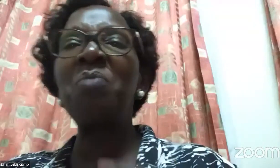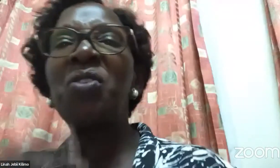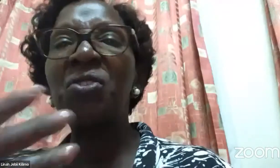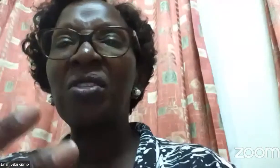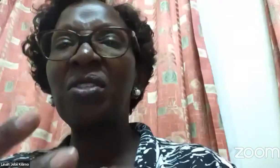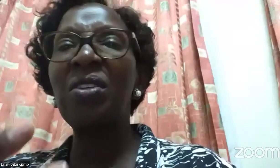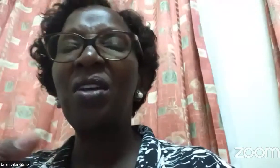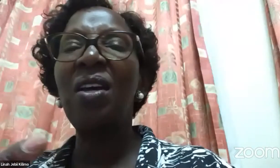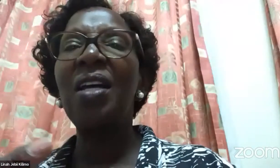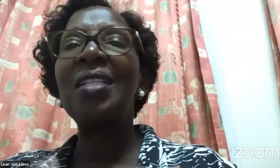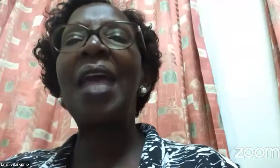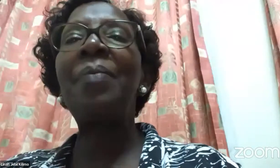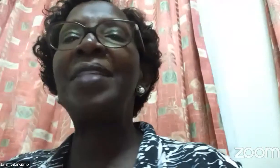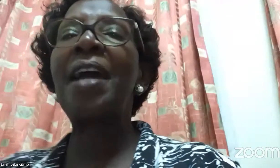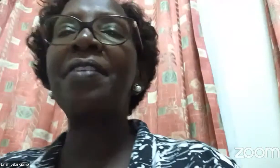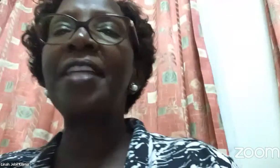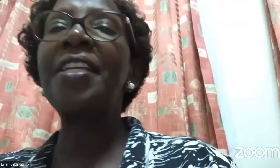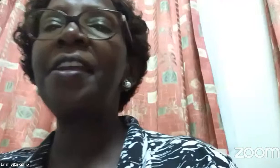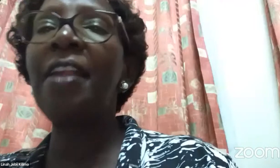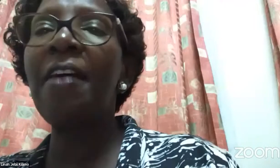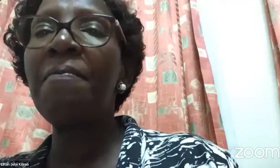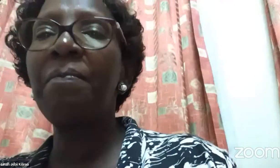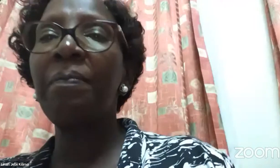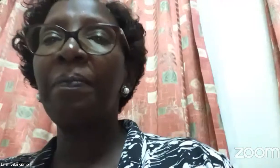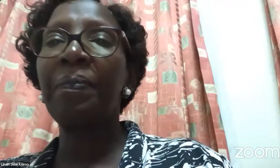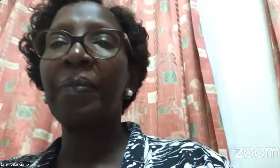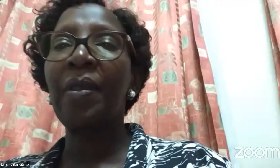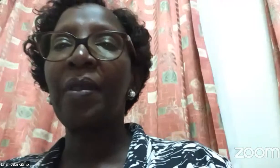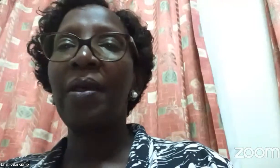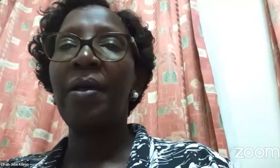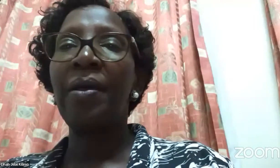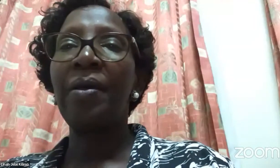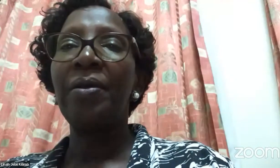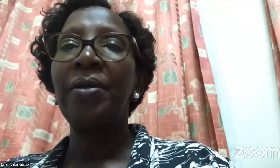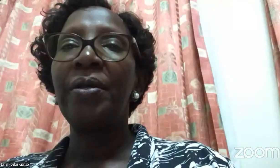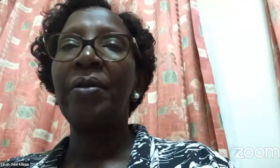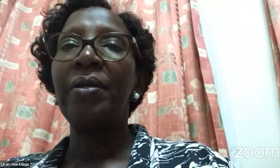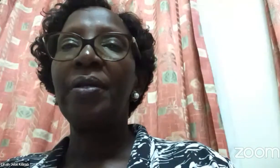your emotions. Time is a great healer.